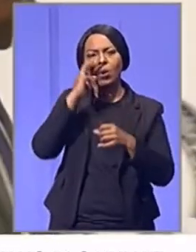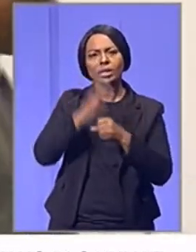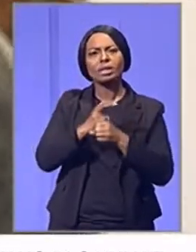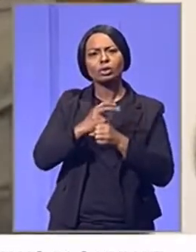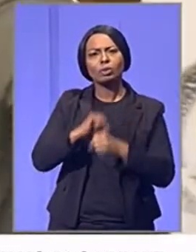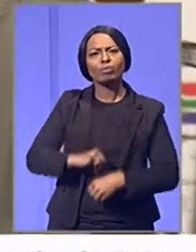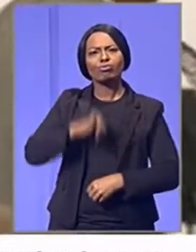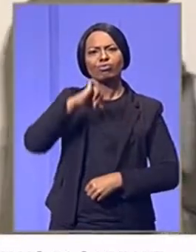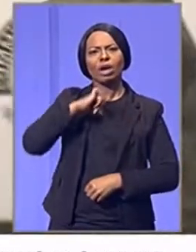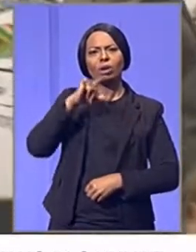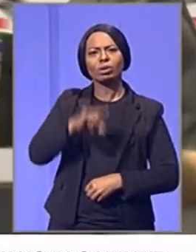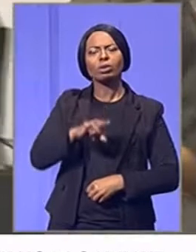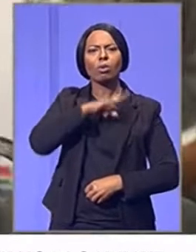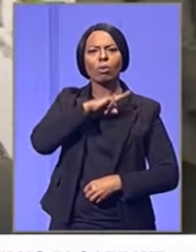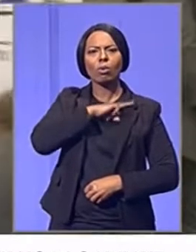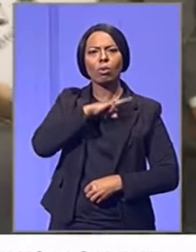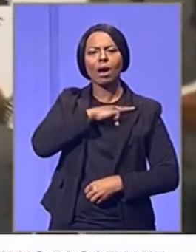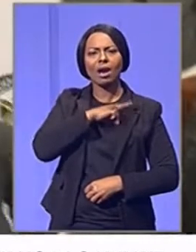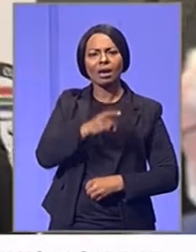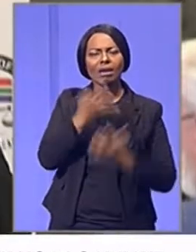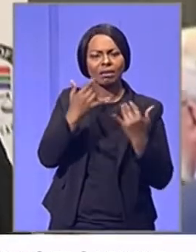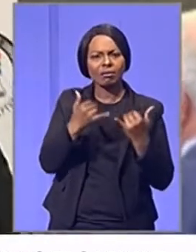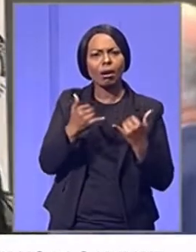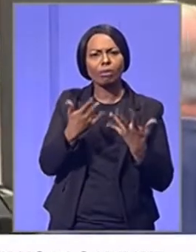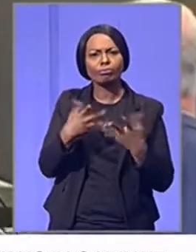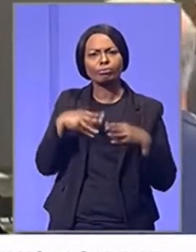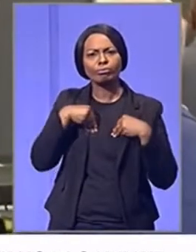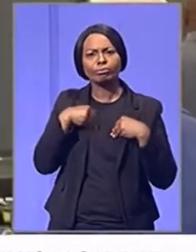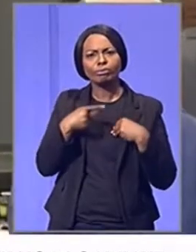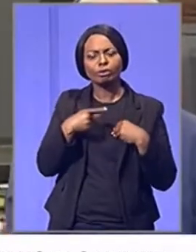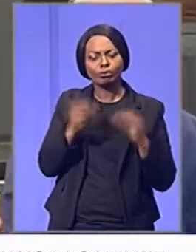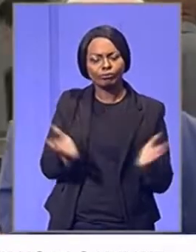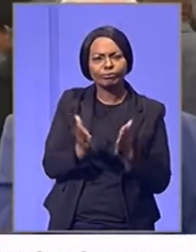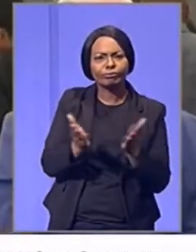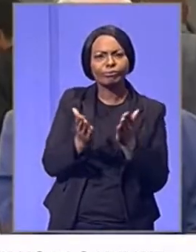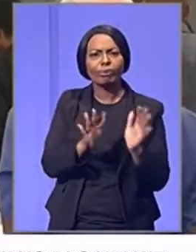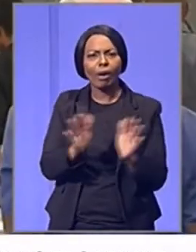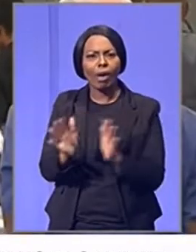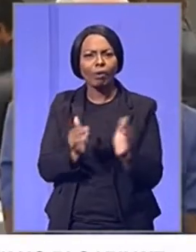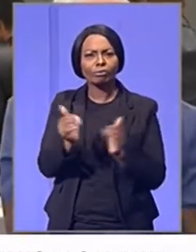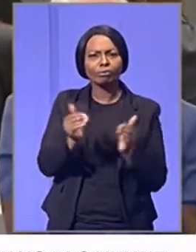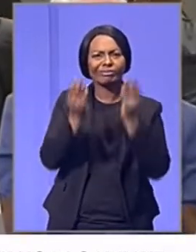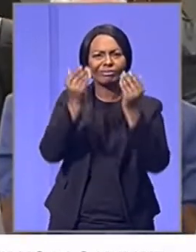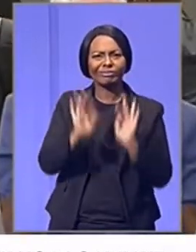ka go nna kgatlhanong le go tlhotlhelediwa ga ditshwetso kwa lefapheng la bosetšhaba la matlotlo.